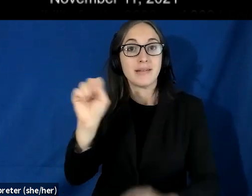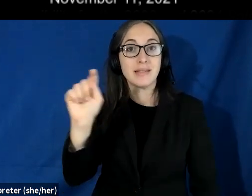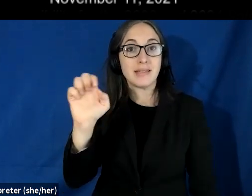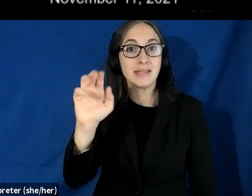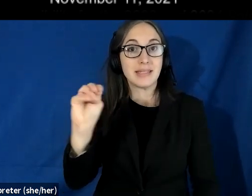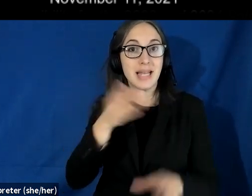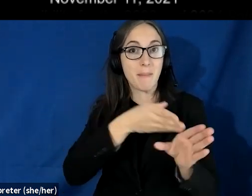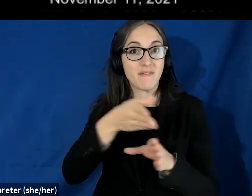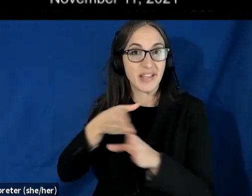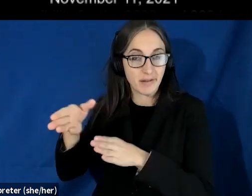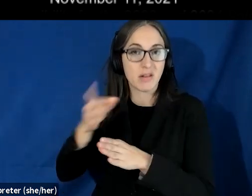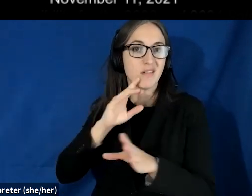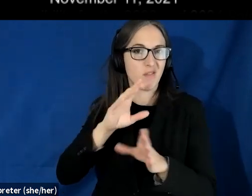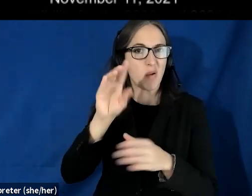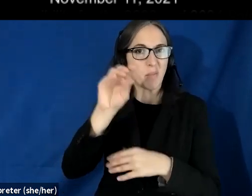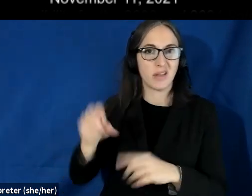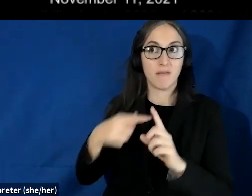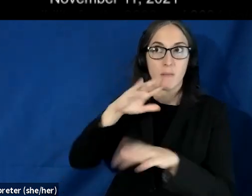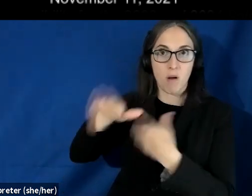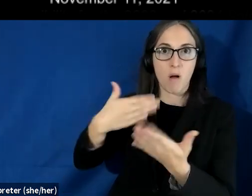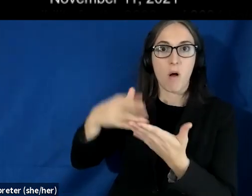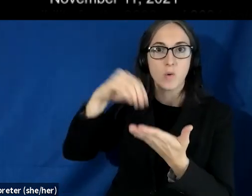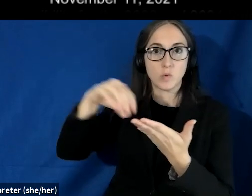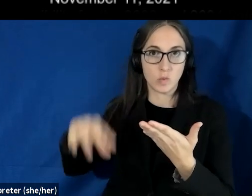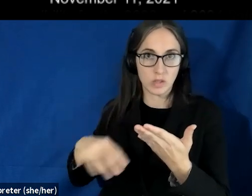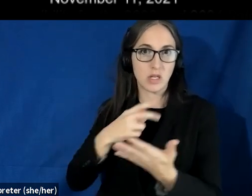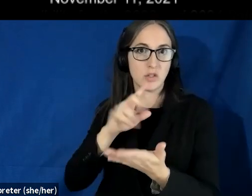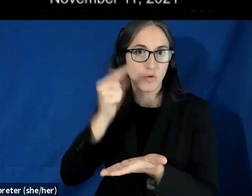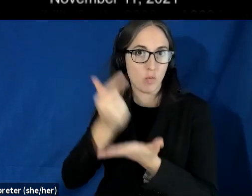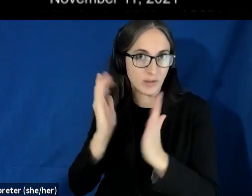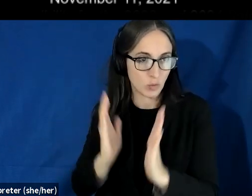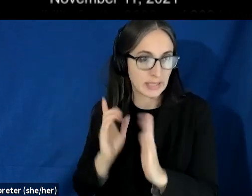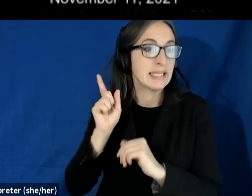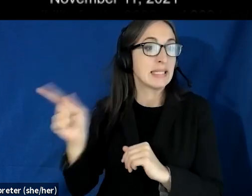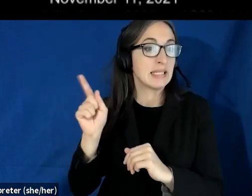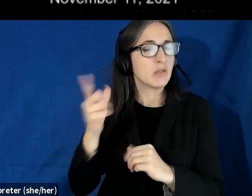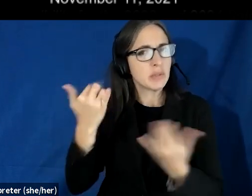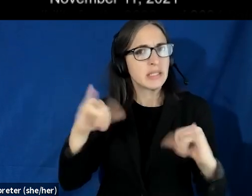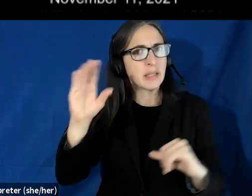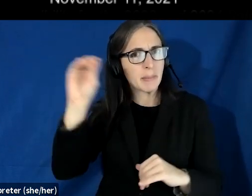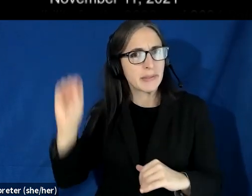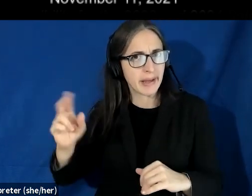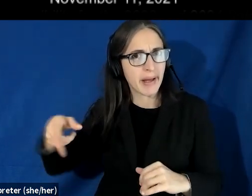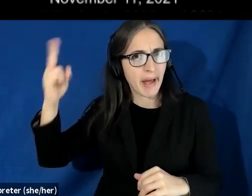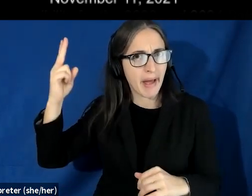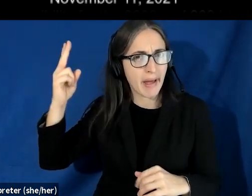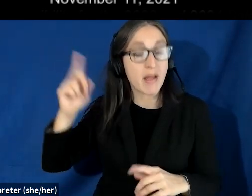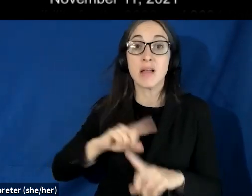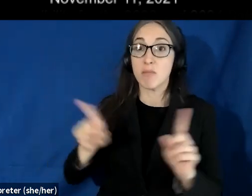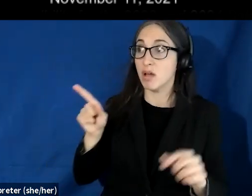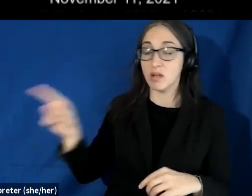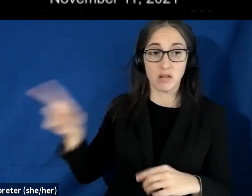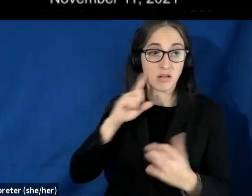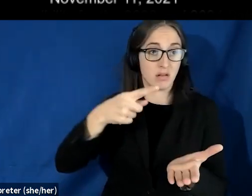And still, this, the percentage is high. But when we talk about women